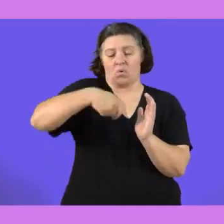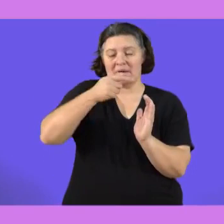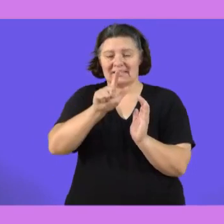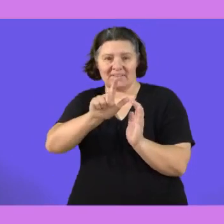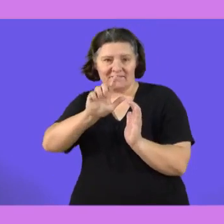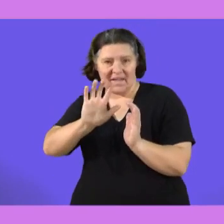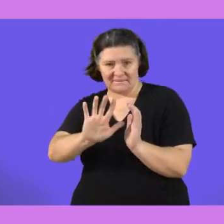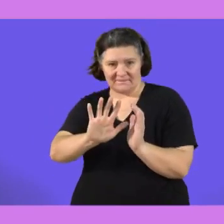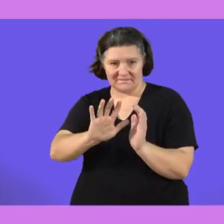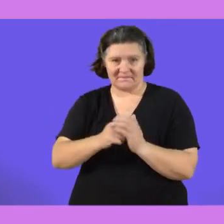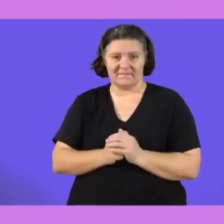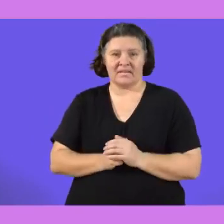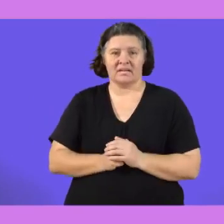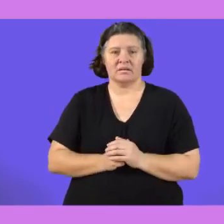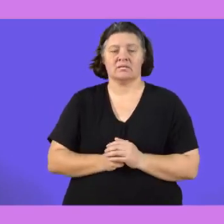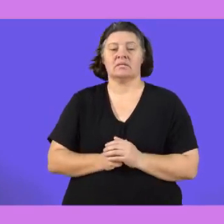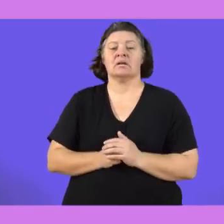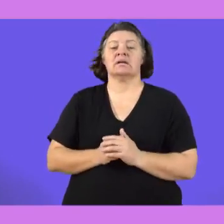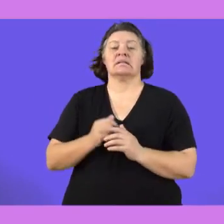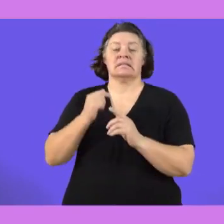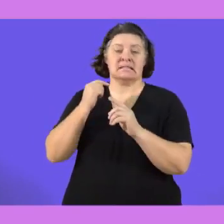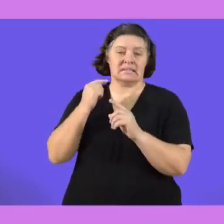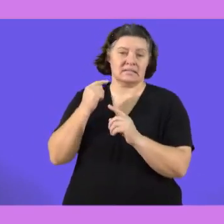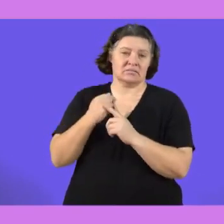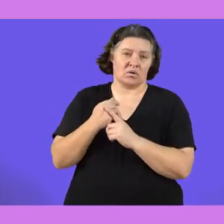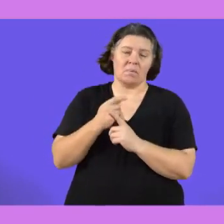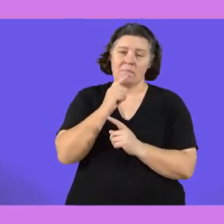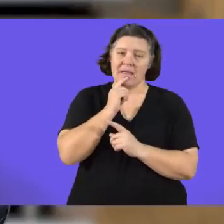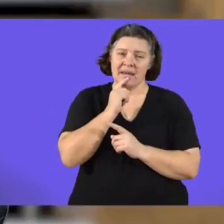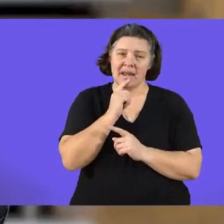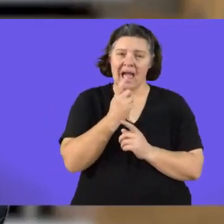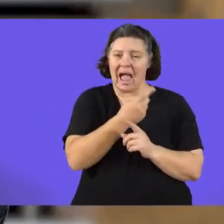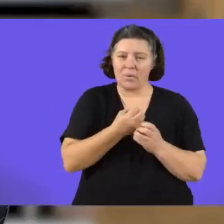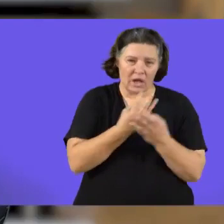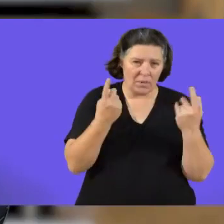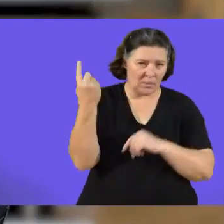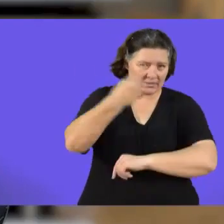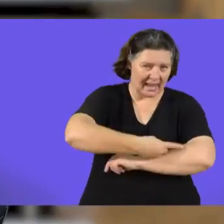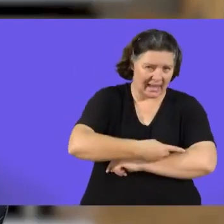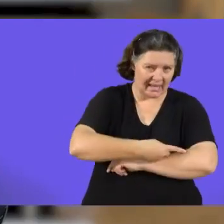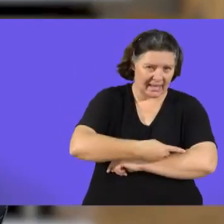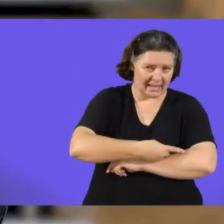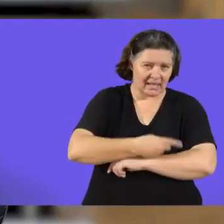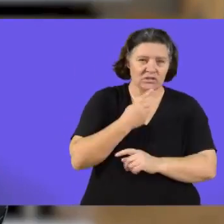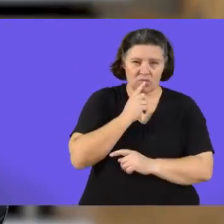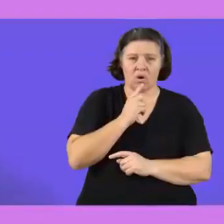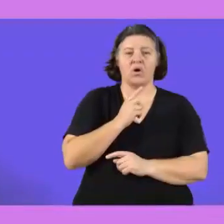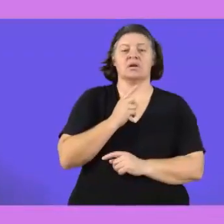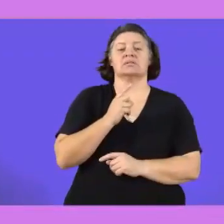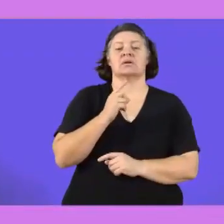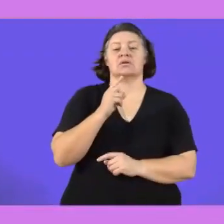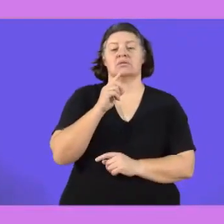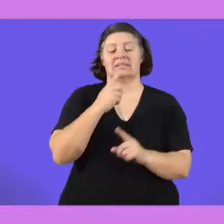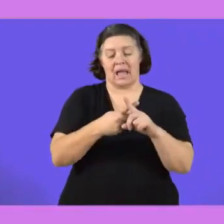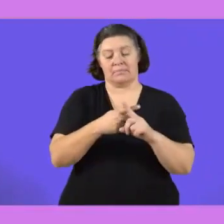left with 0,75. And I must convert that to hours as well. How many hours in one day? So I'm asking for the conversion factor. That